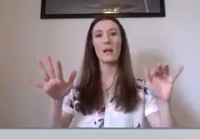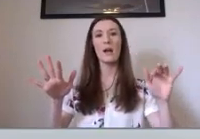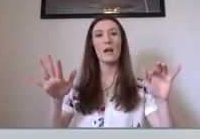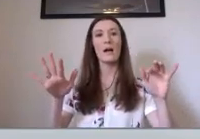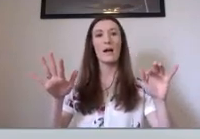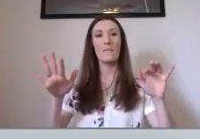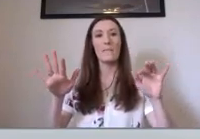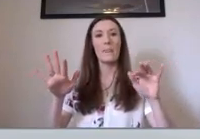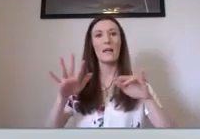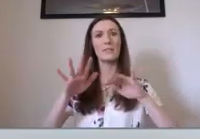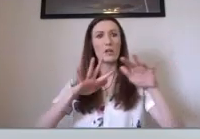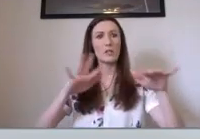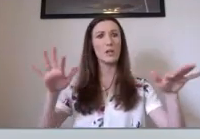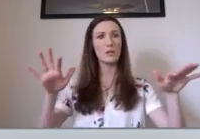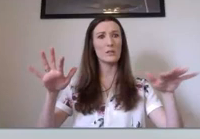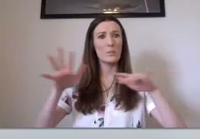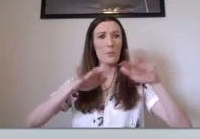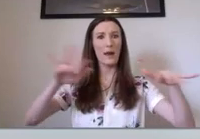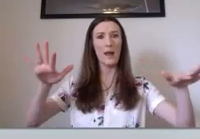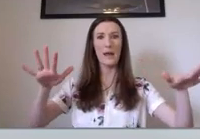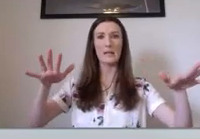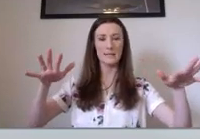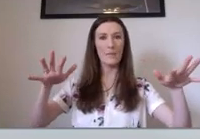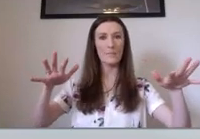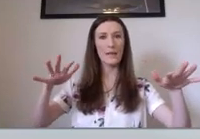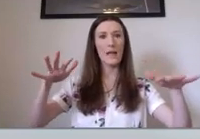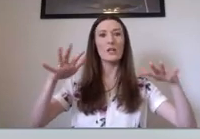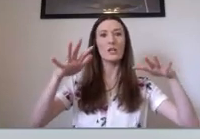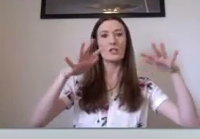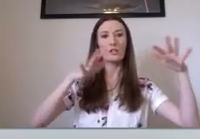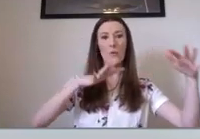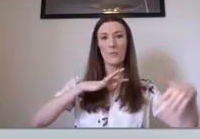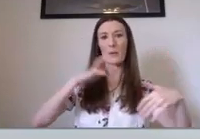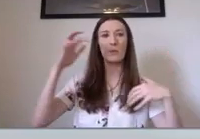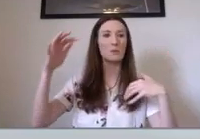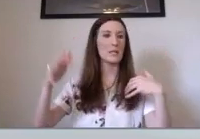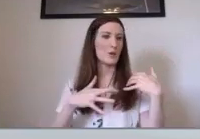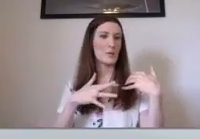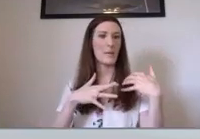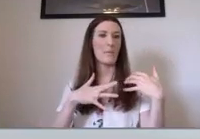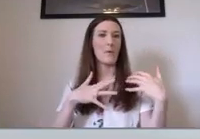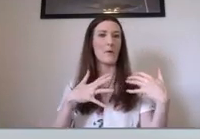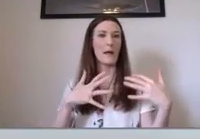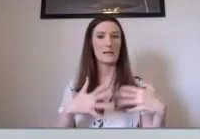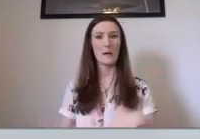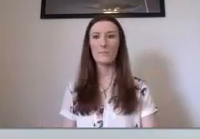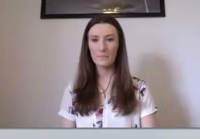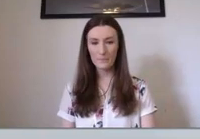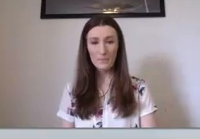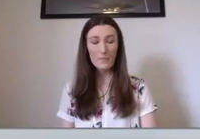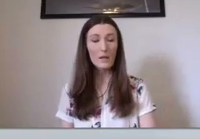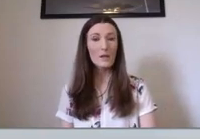of Canada and start to spread ASL. Okay, show other people, teach other people